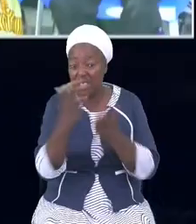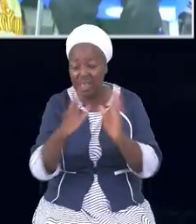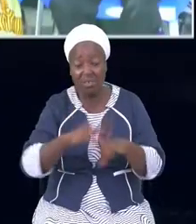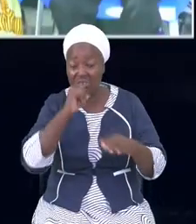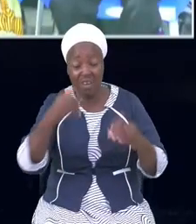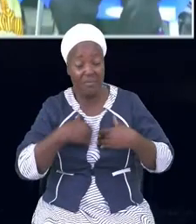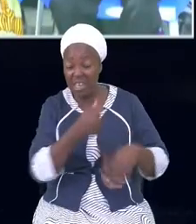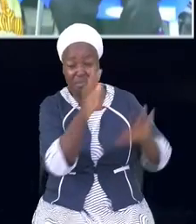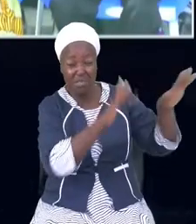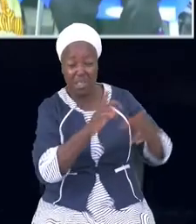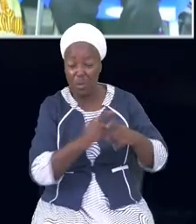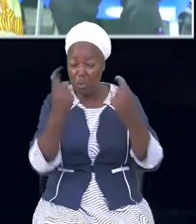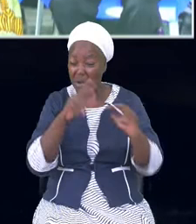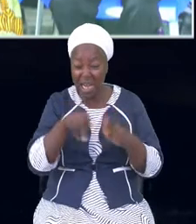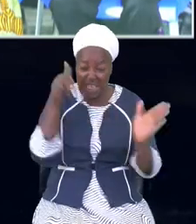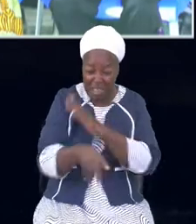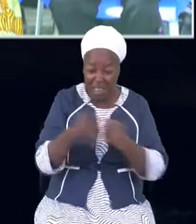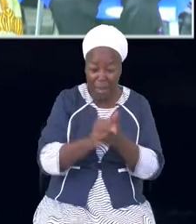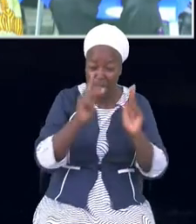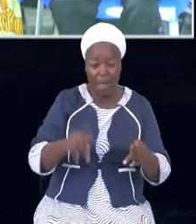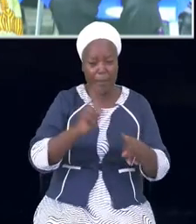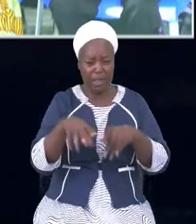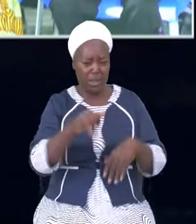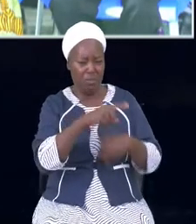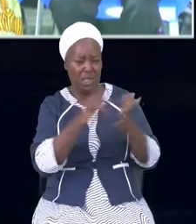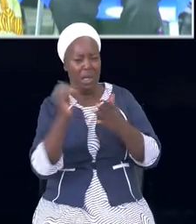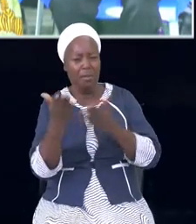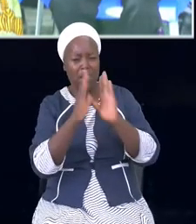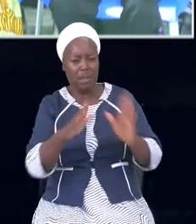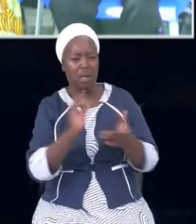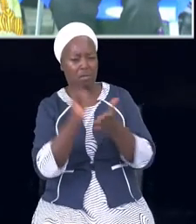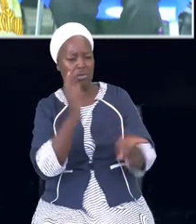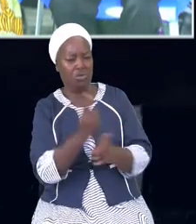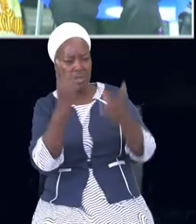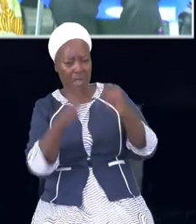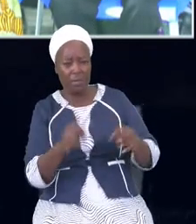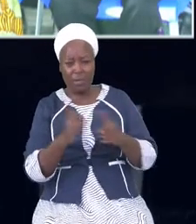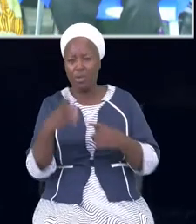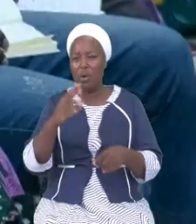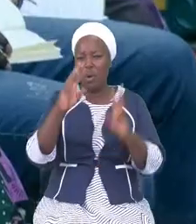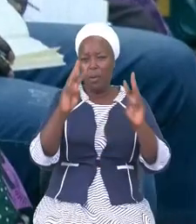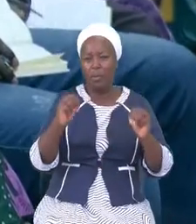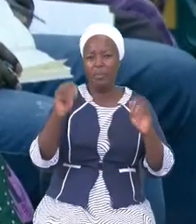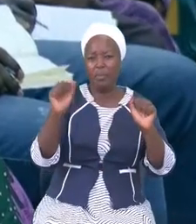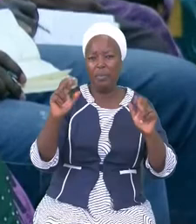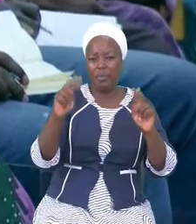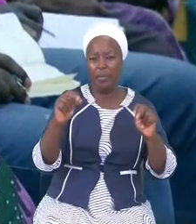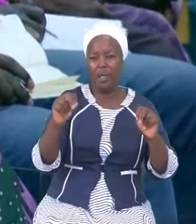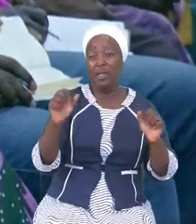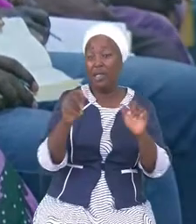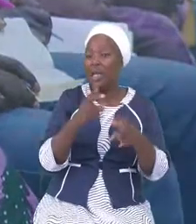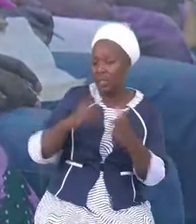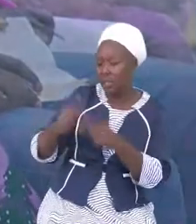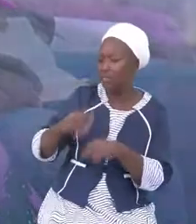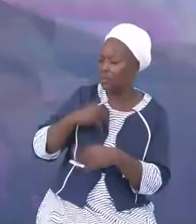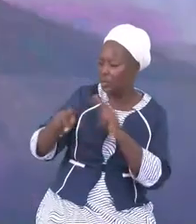cause pain. And when that other messenger, the messenger of affliction, now came to Manasseh and to the people,